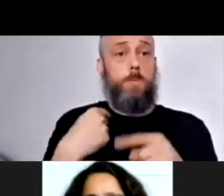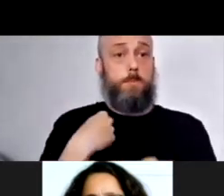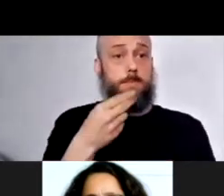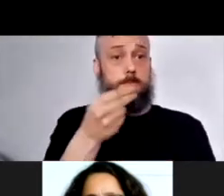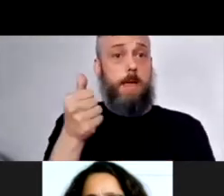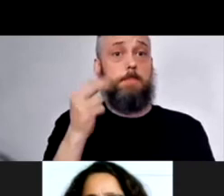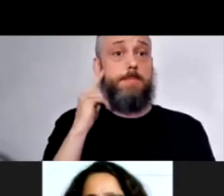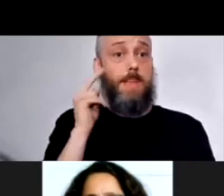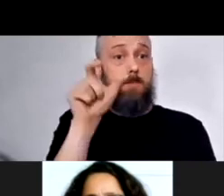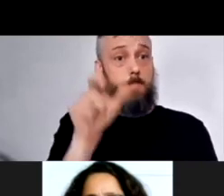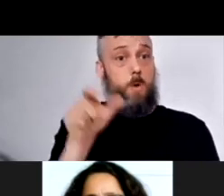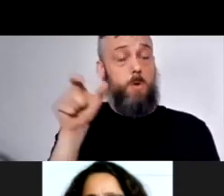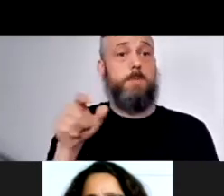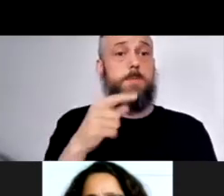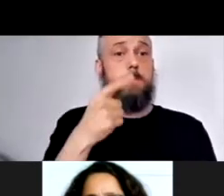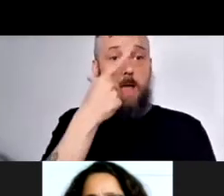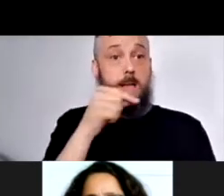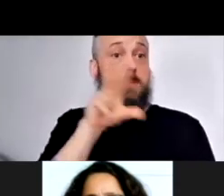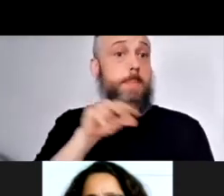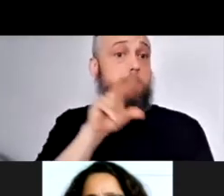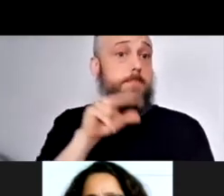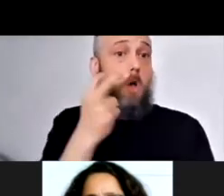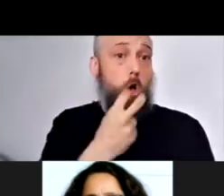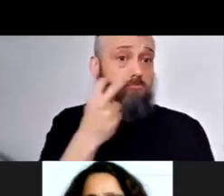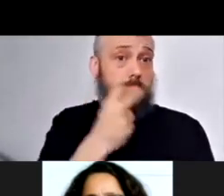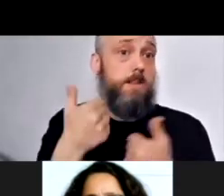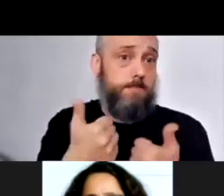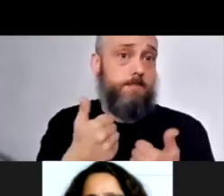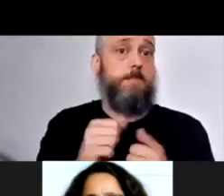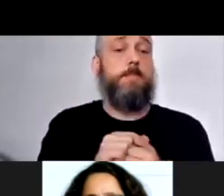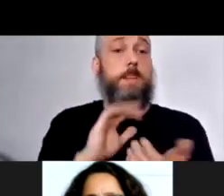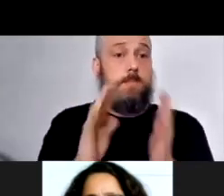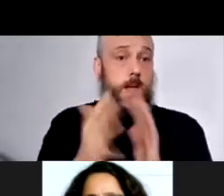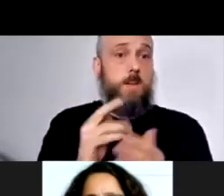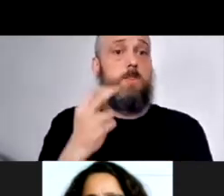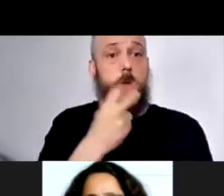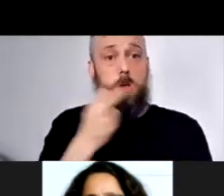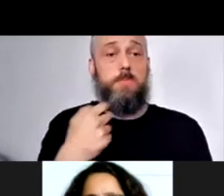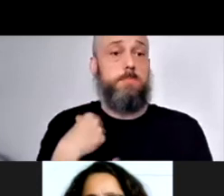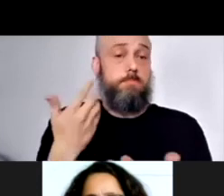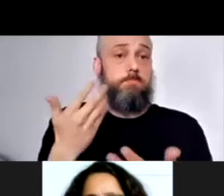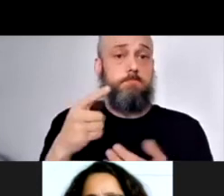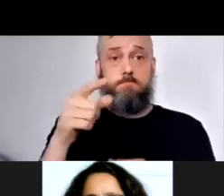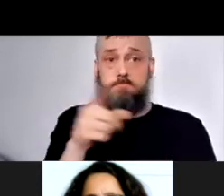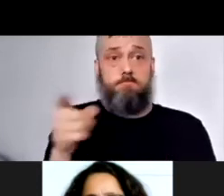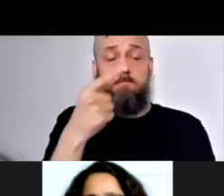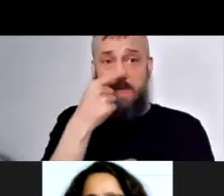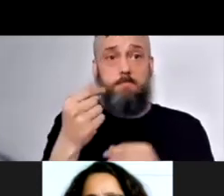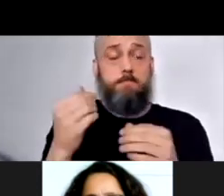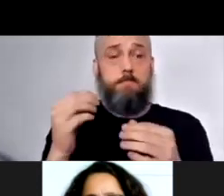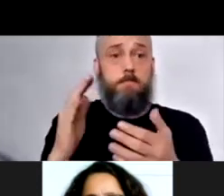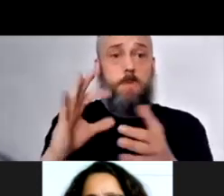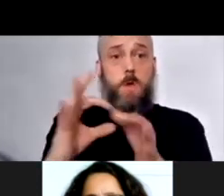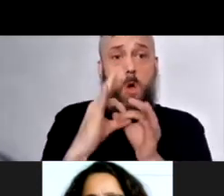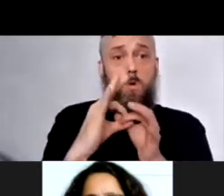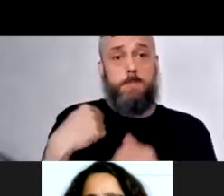people. Also, there are some deaf people that can speak and who are oral, who sign up equally as